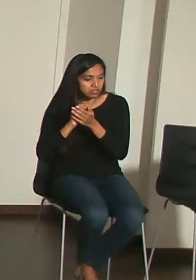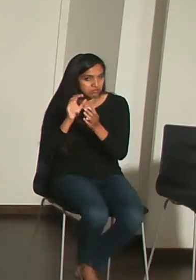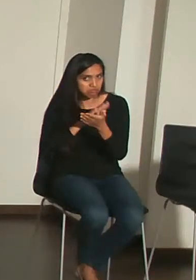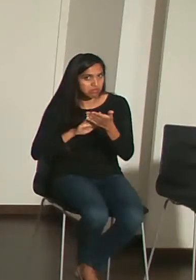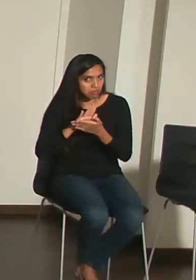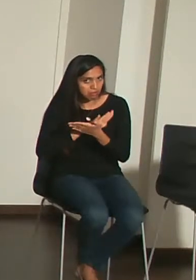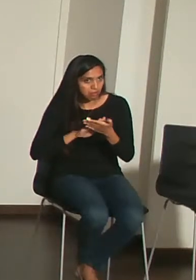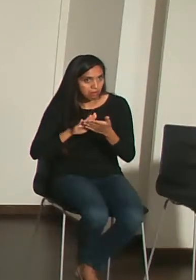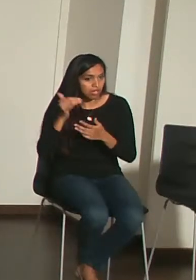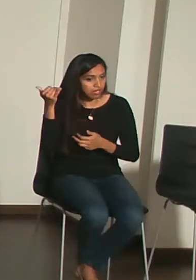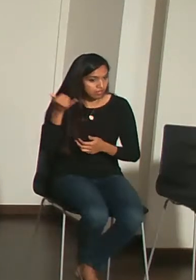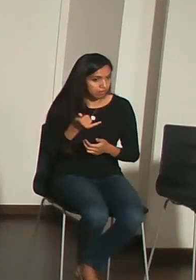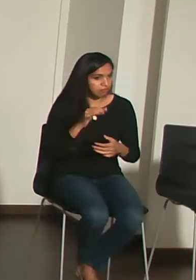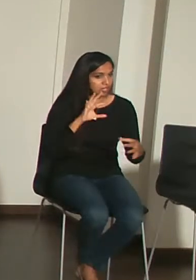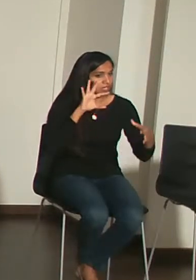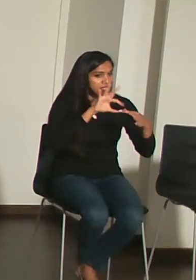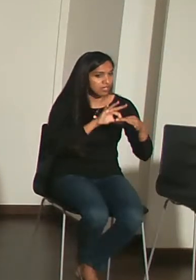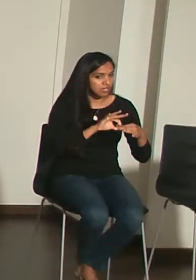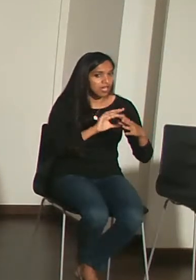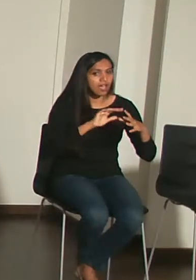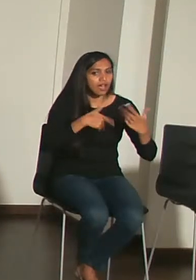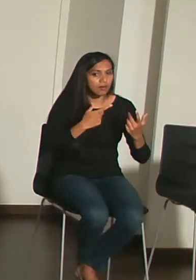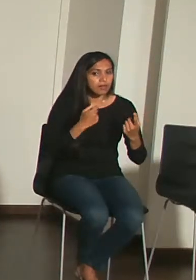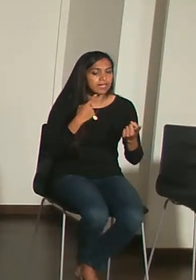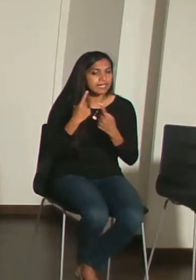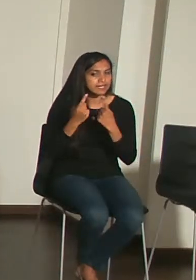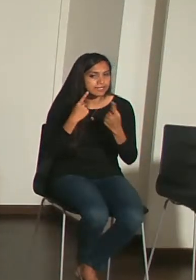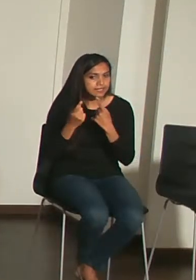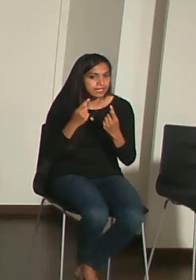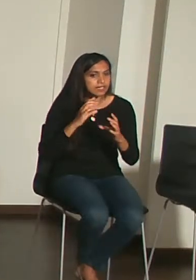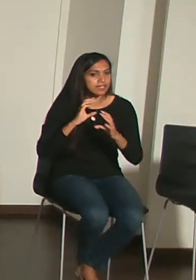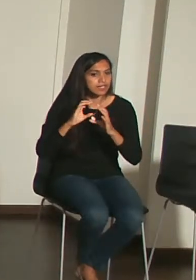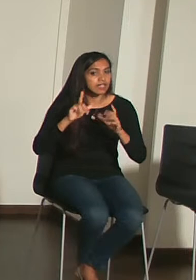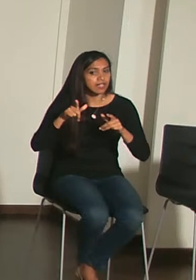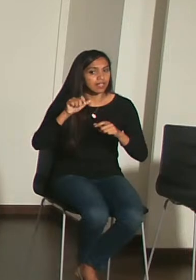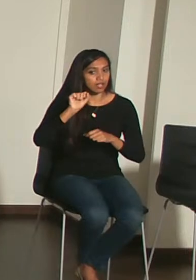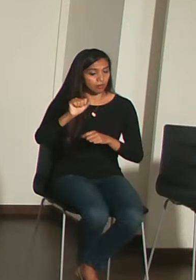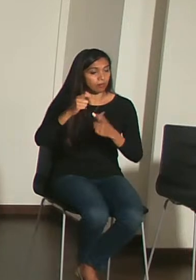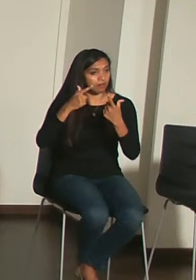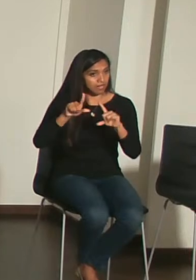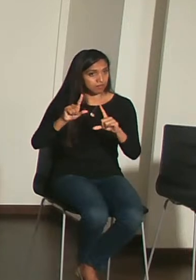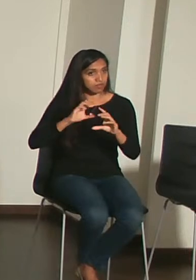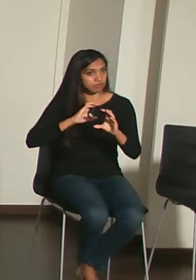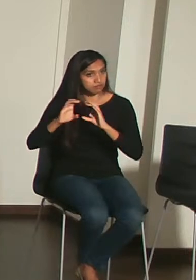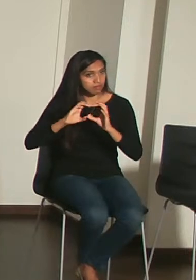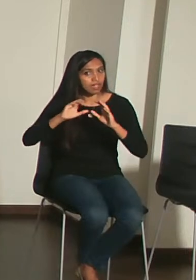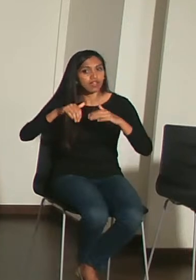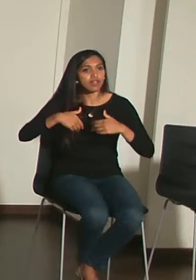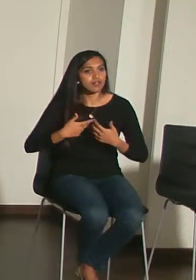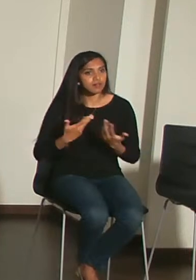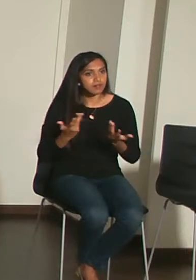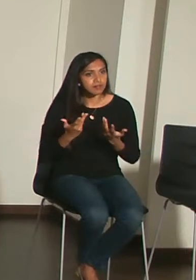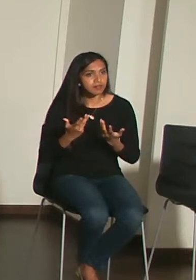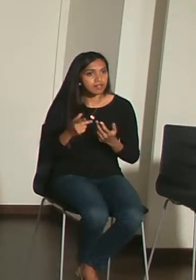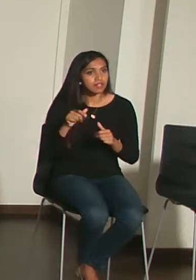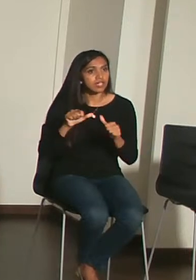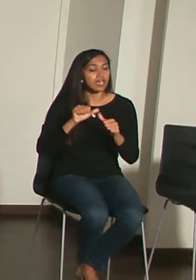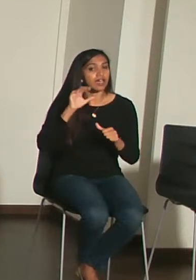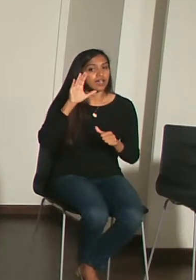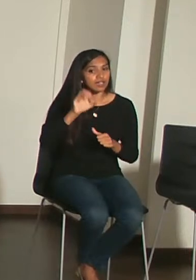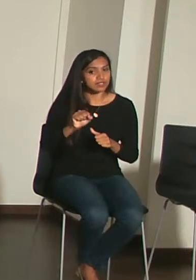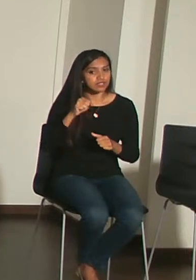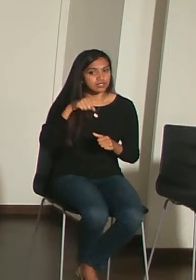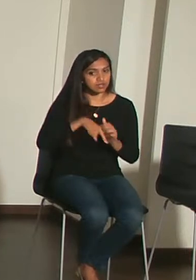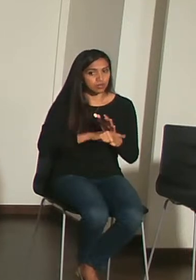how they interact with kind of the language that's given to them. and that gives them access to the